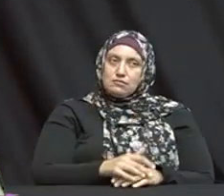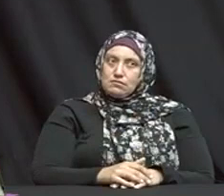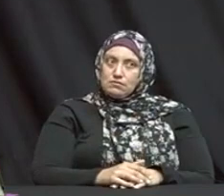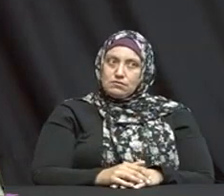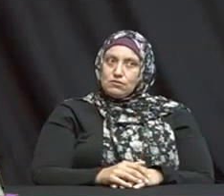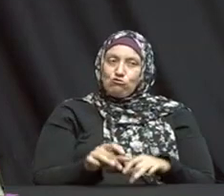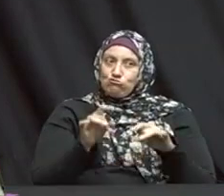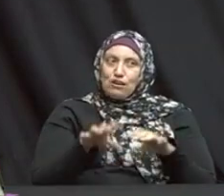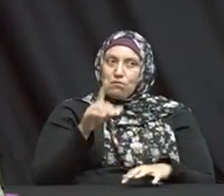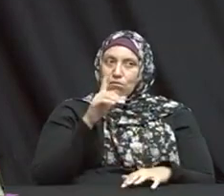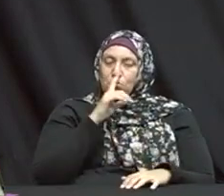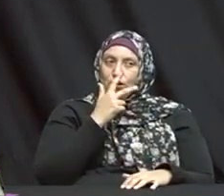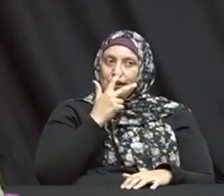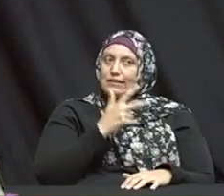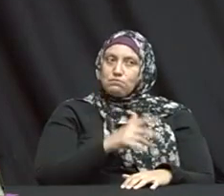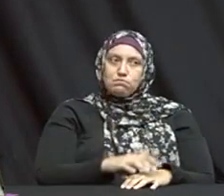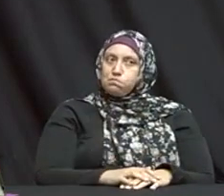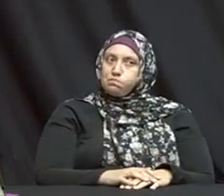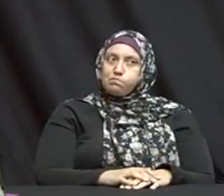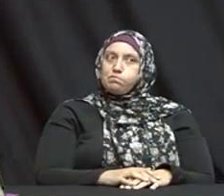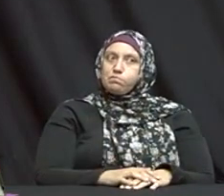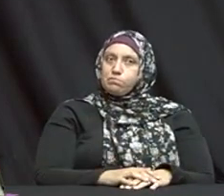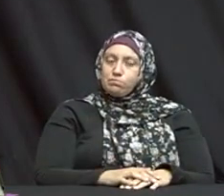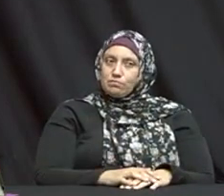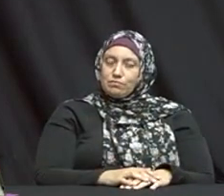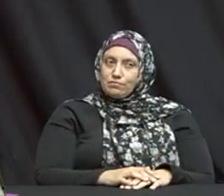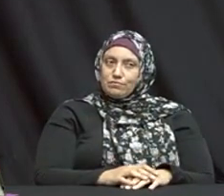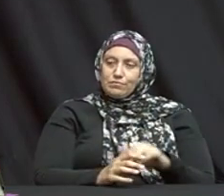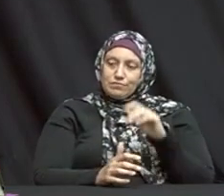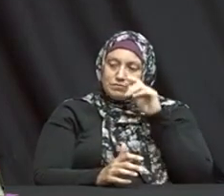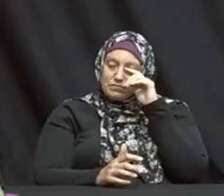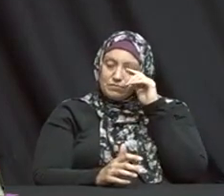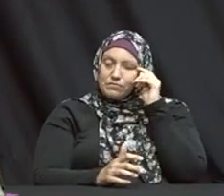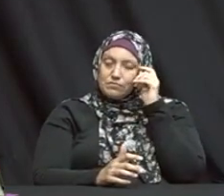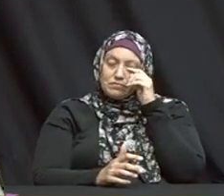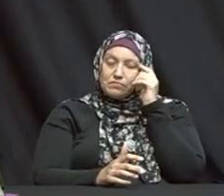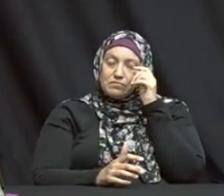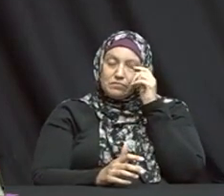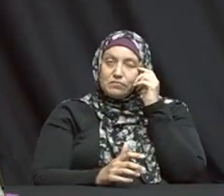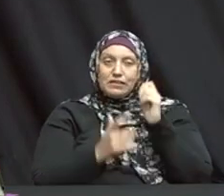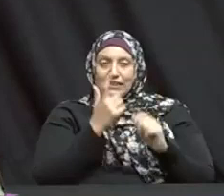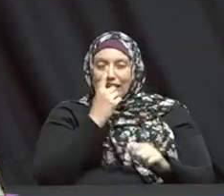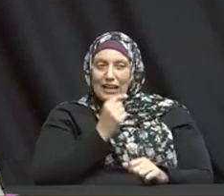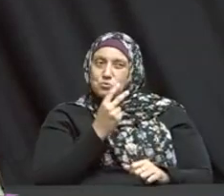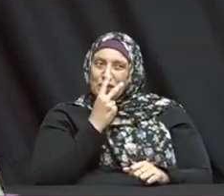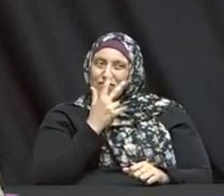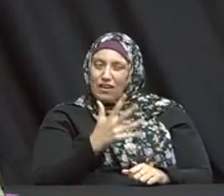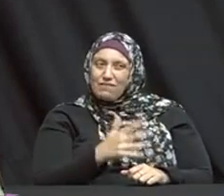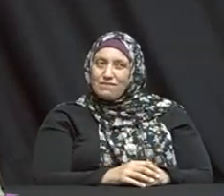person. If the parents' opinion is that that's more like 25. Is there scope there for the,